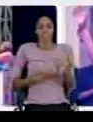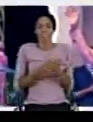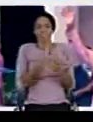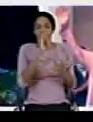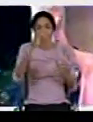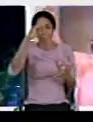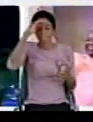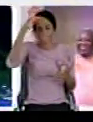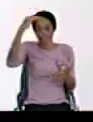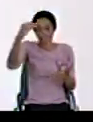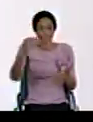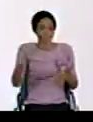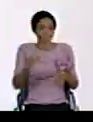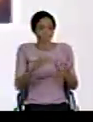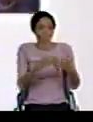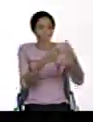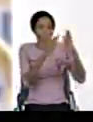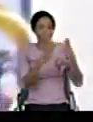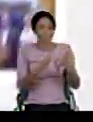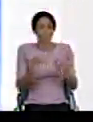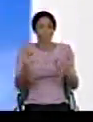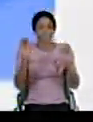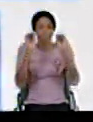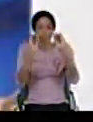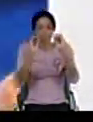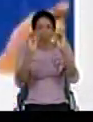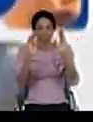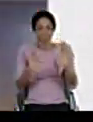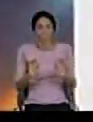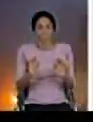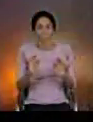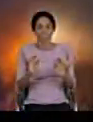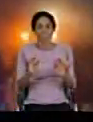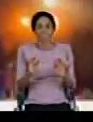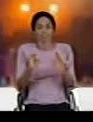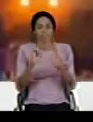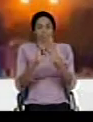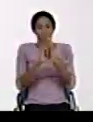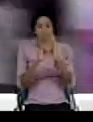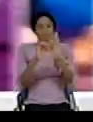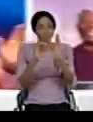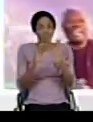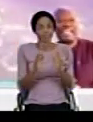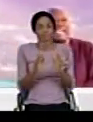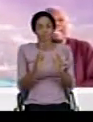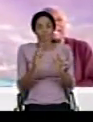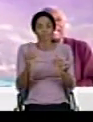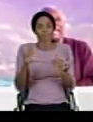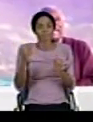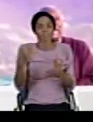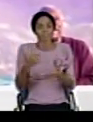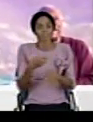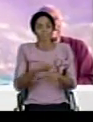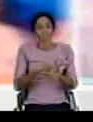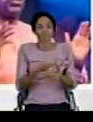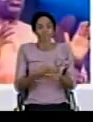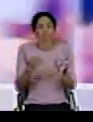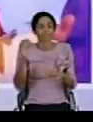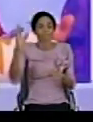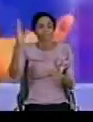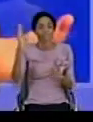the mentor, the teacher, the preacher, the gospel evangelist, and